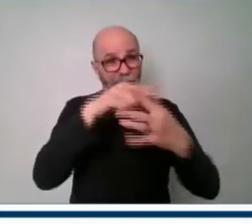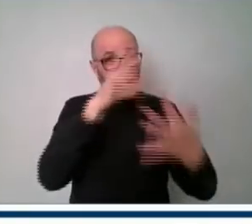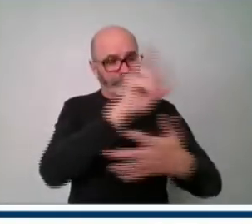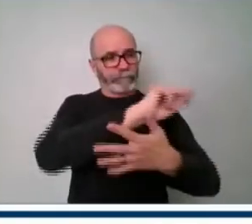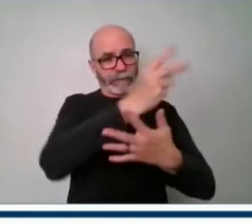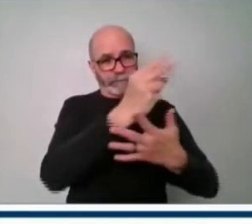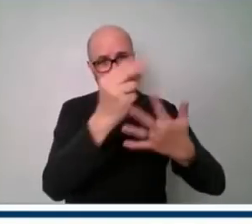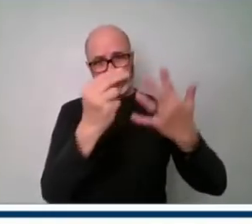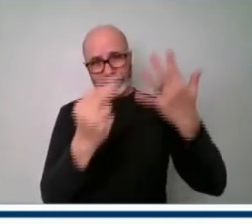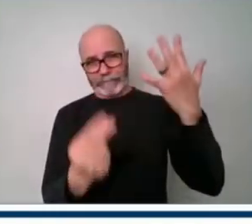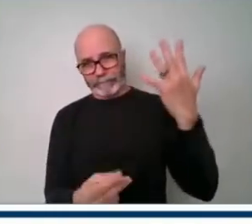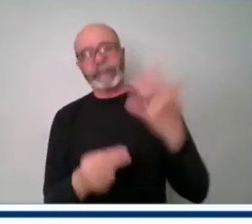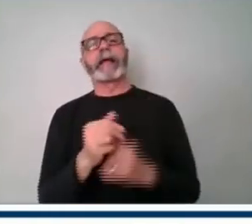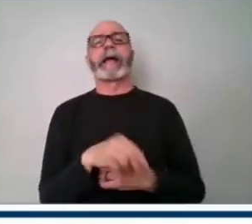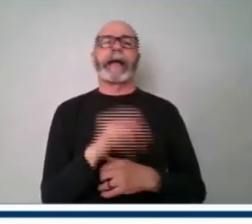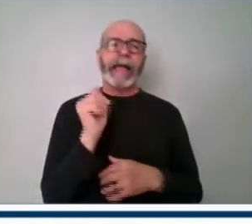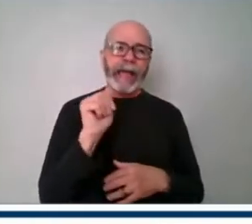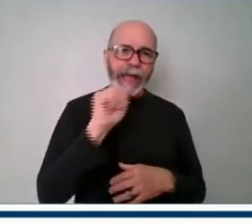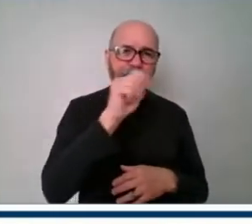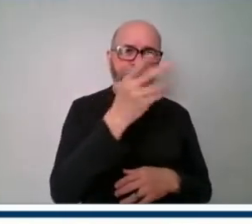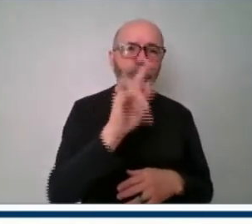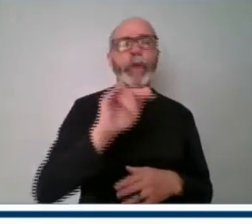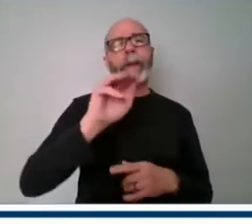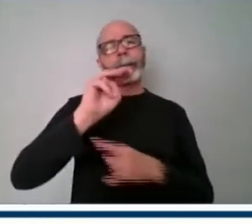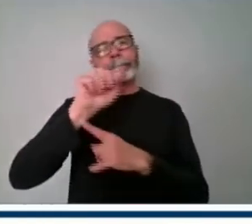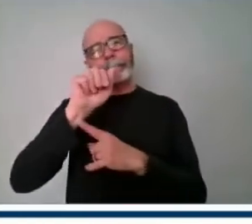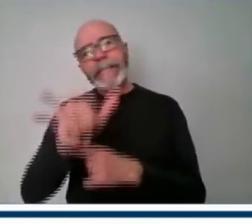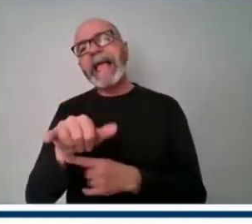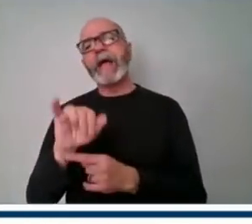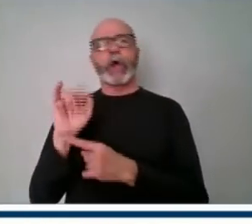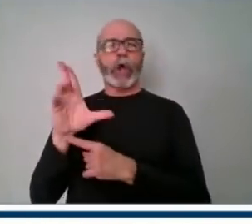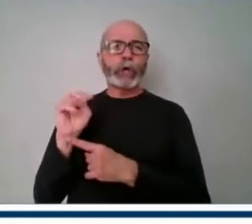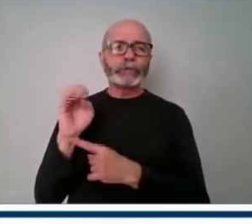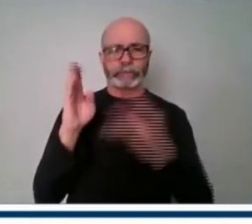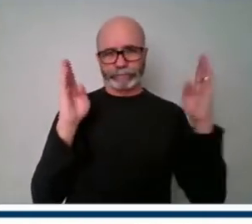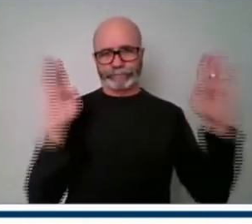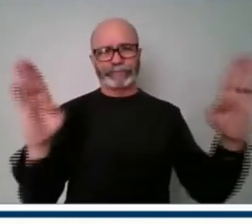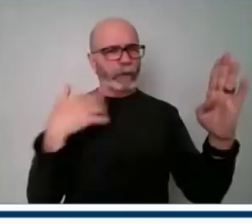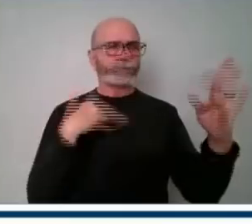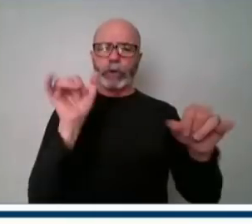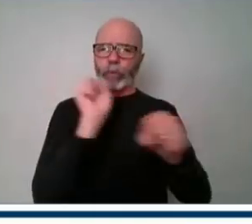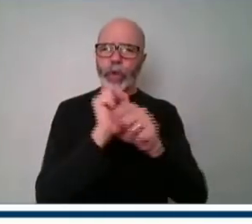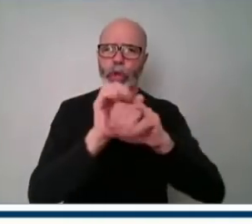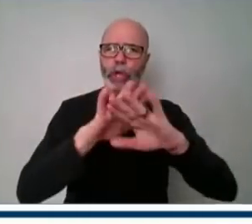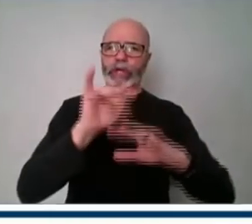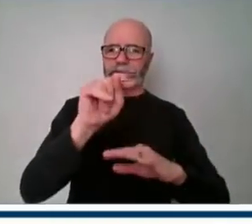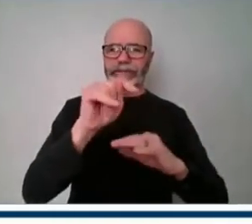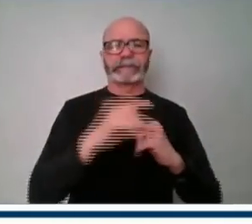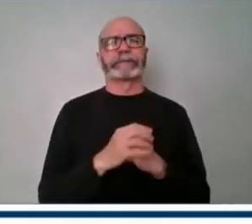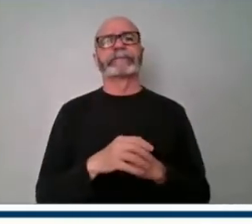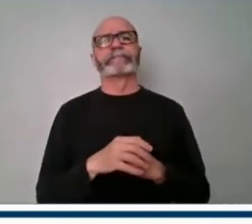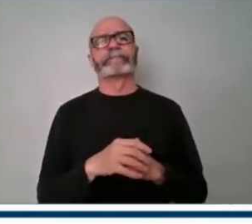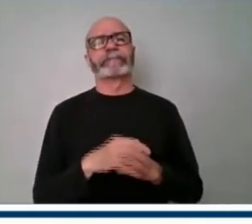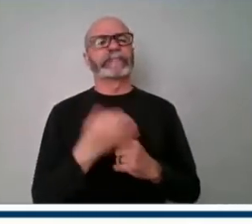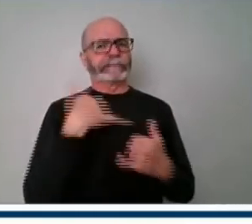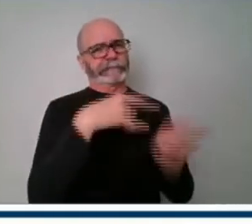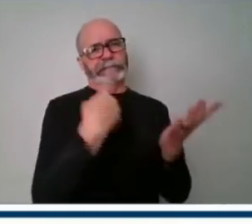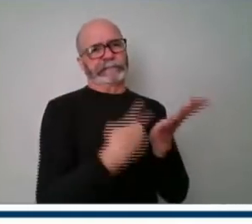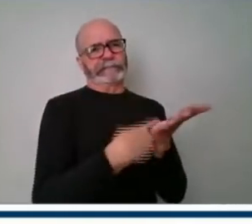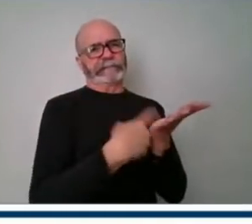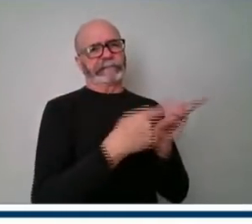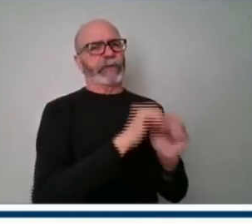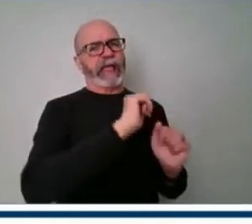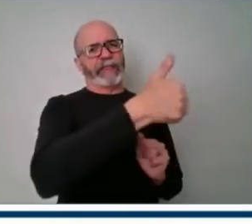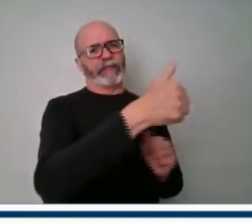June. Not till Tuesday? We're still working on some of that. We got to firm up some of the details, and we're talking about clinics and making arrangements.